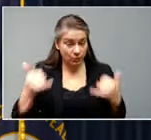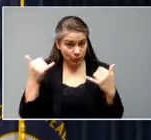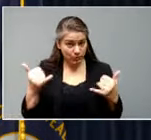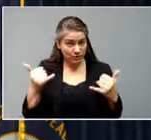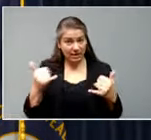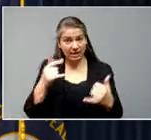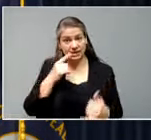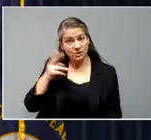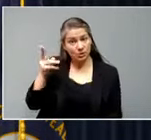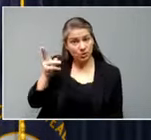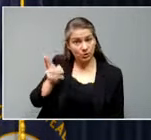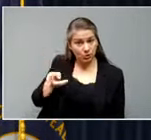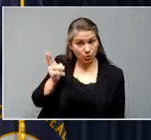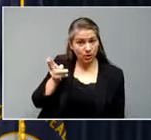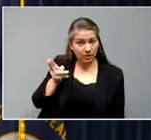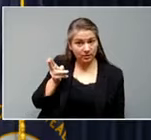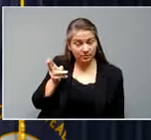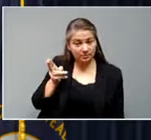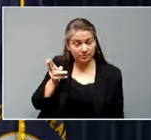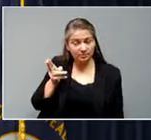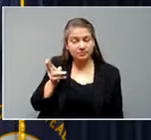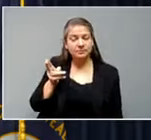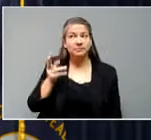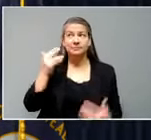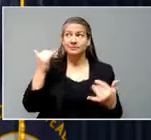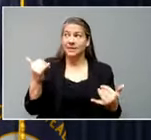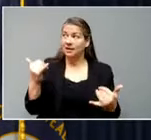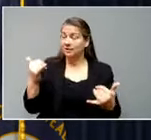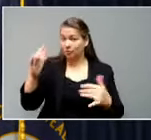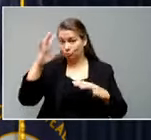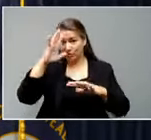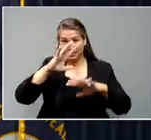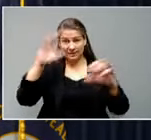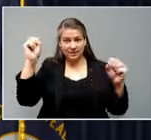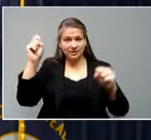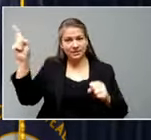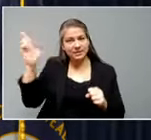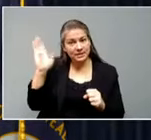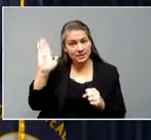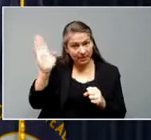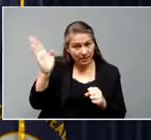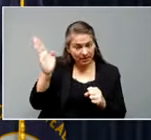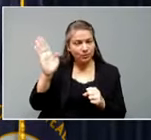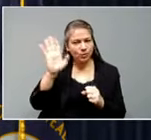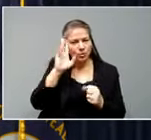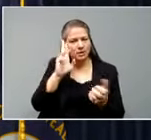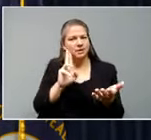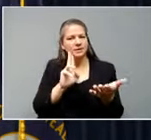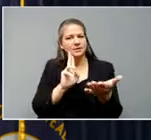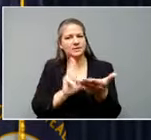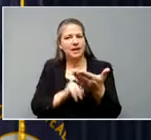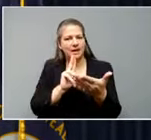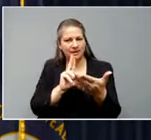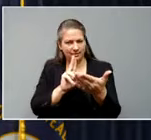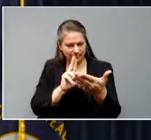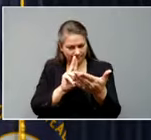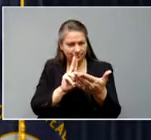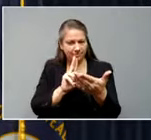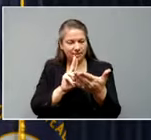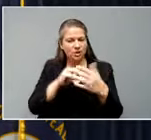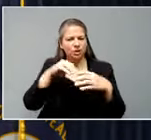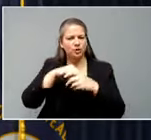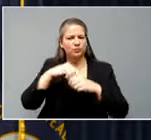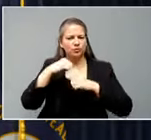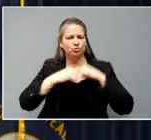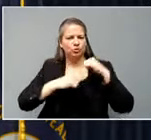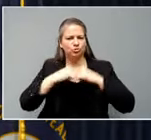we speak, the president is speaking and then we'll be signing a bipartisan infrastructure bill, which is